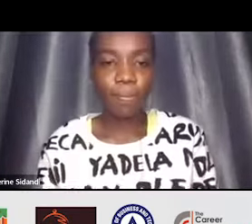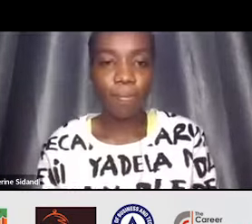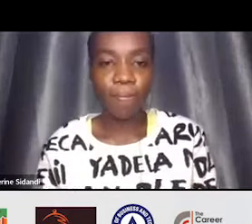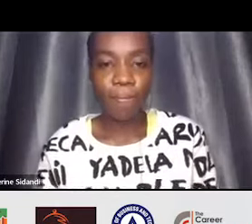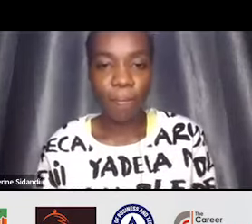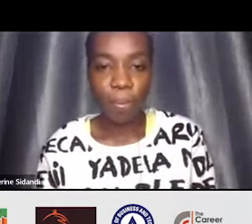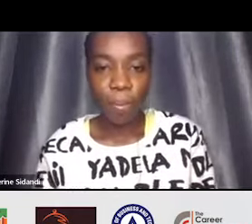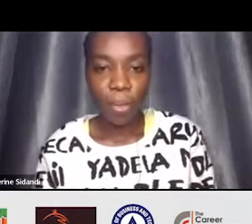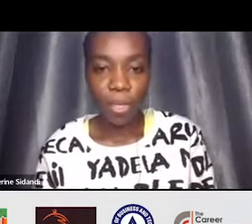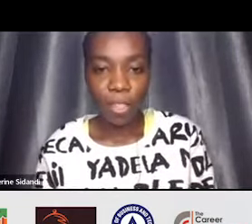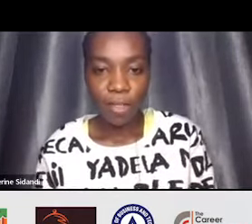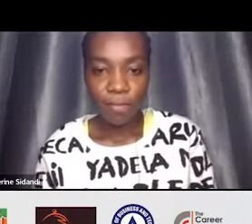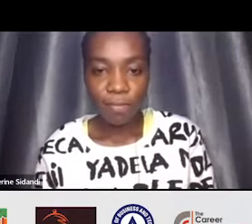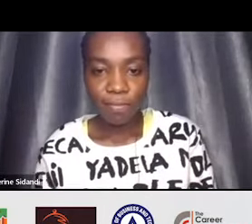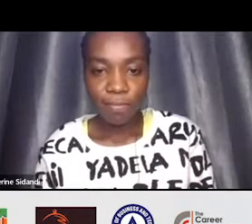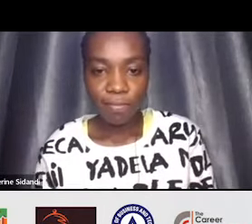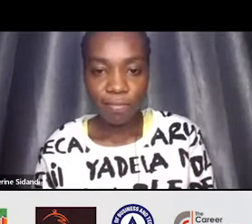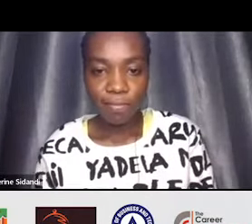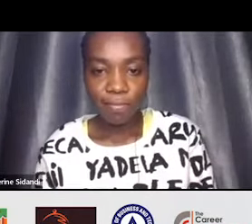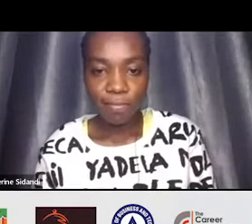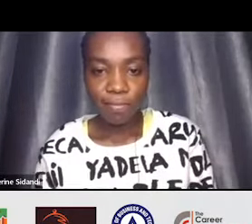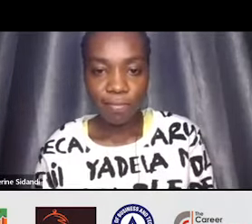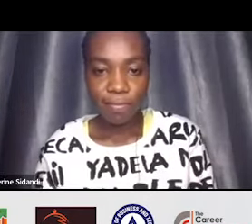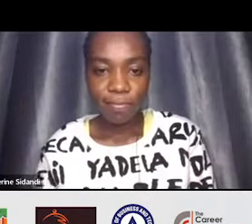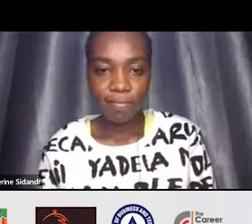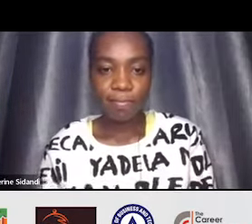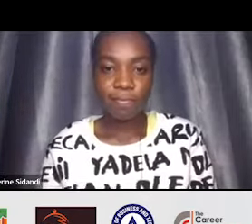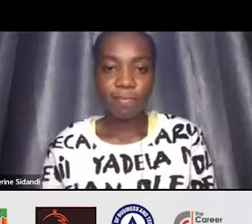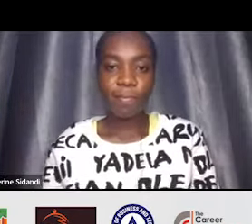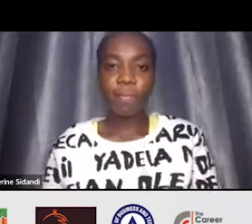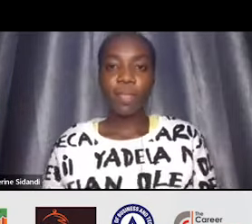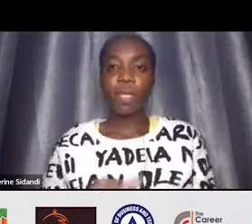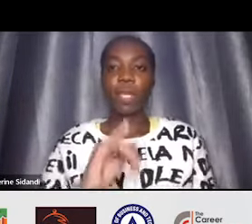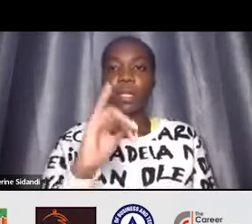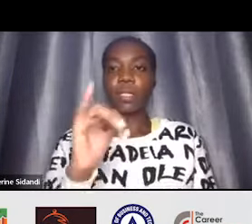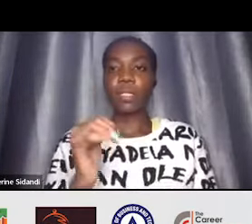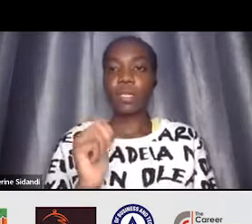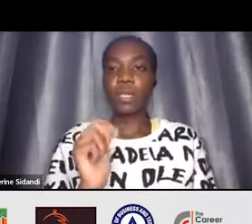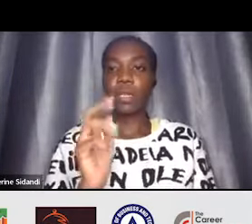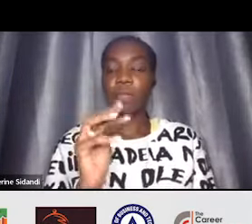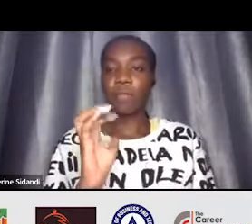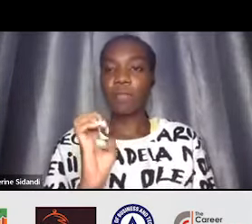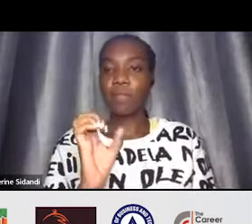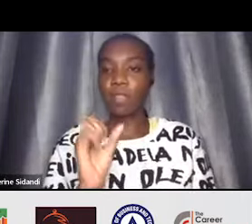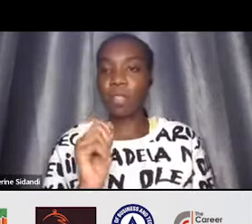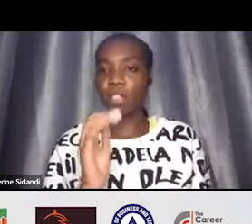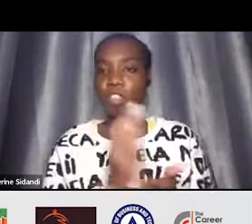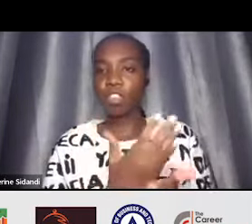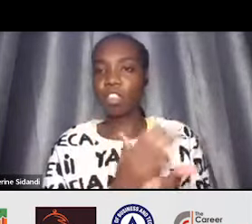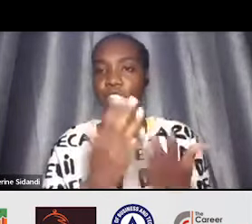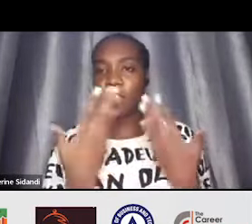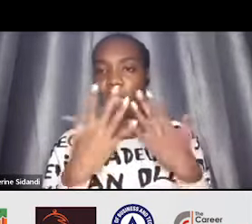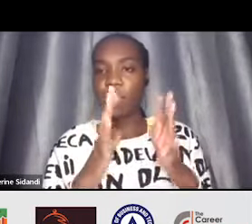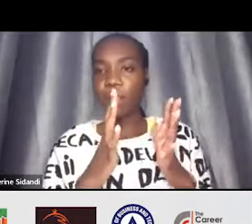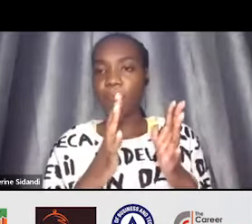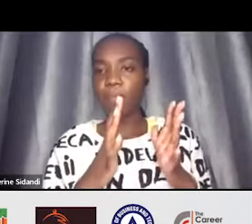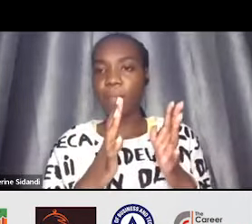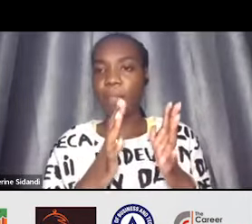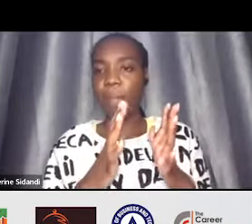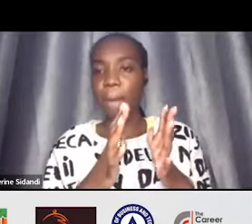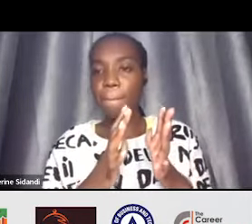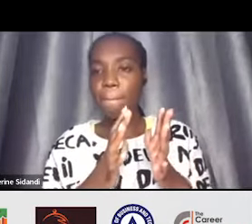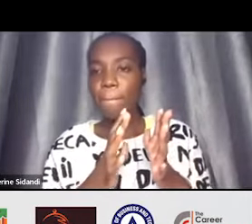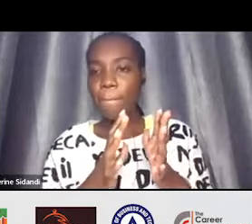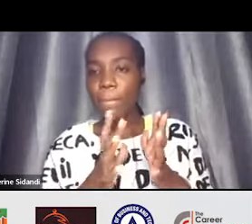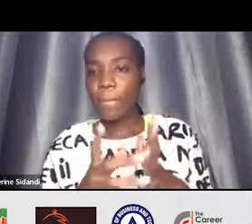Yes, free. Okay, Sawa. James has shared his contact details. You can get in touch. Thank you very much, Wafula, for being here. And